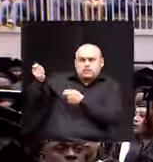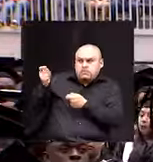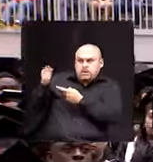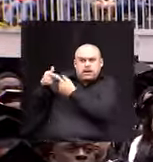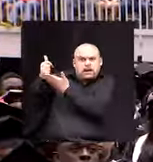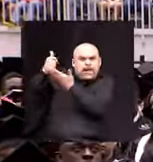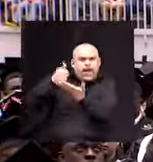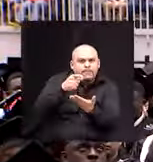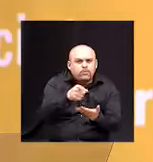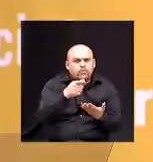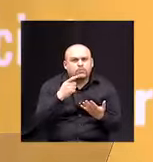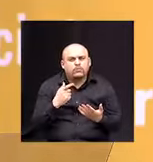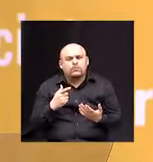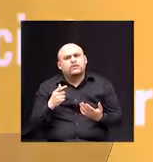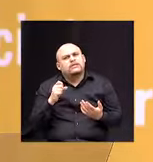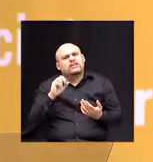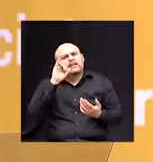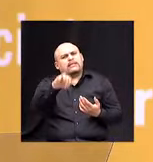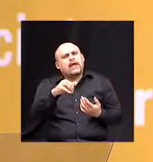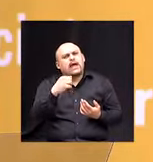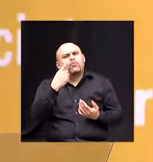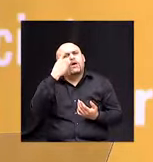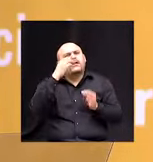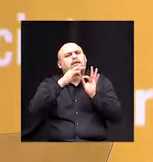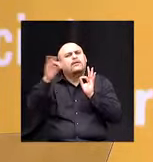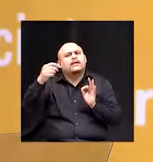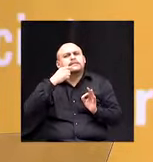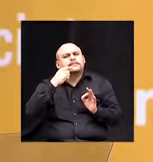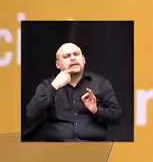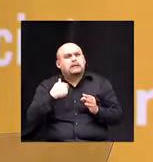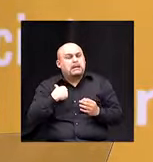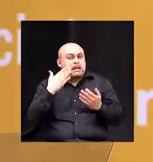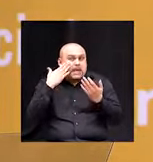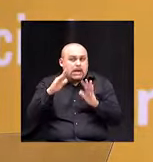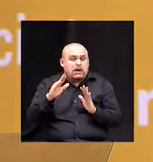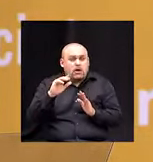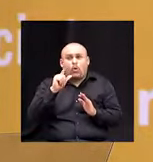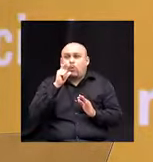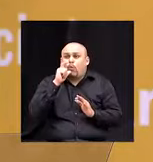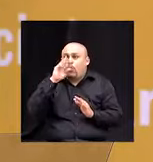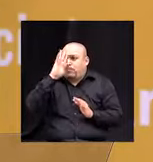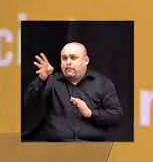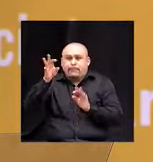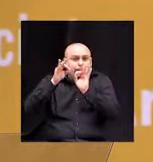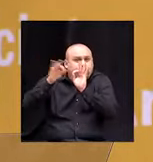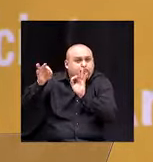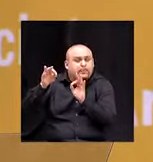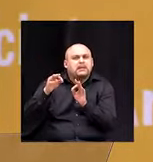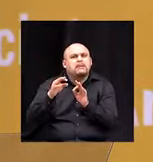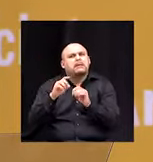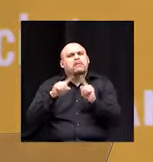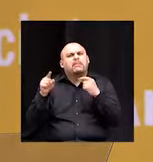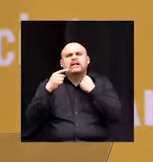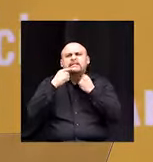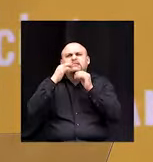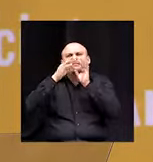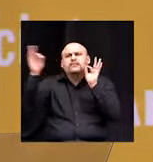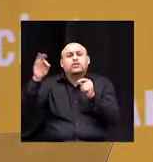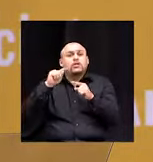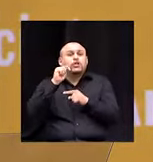help you. So there's a saying, I don't know who came up with it, but it says,